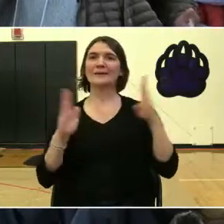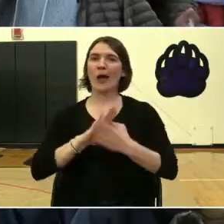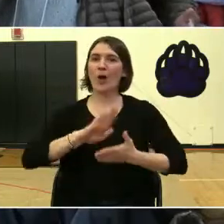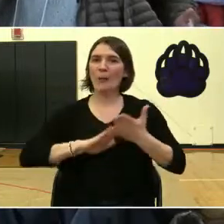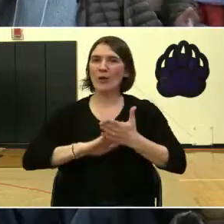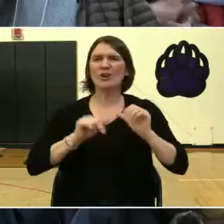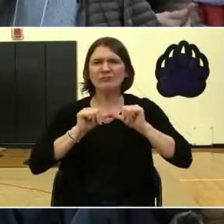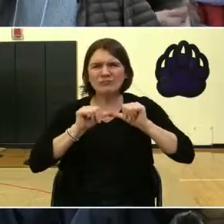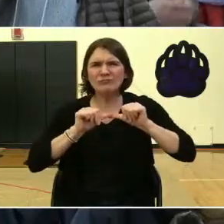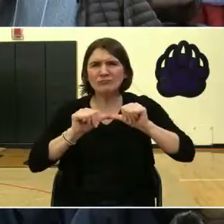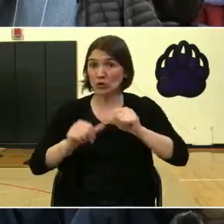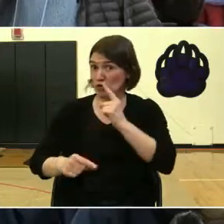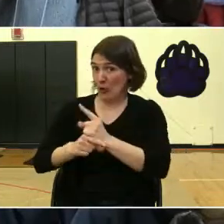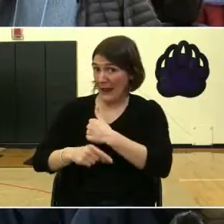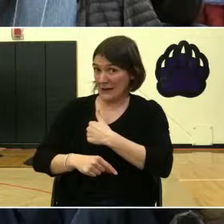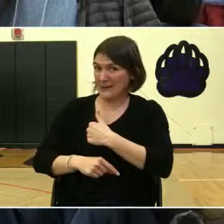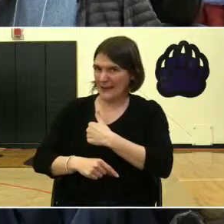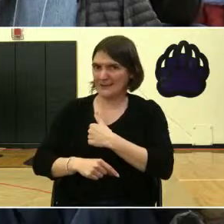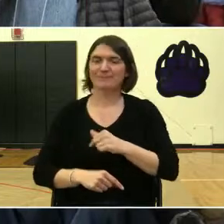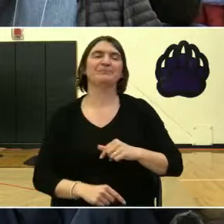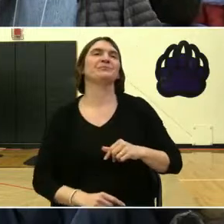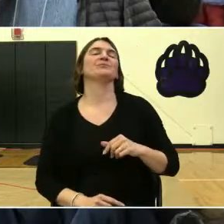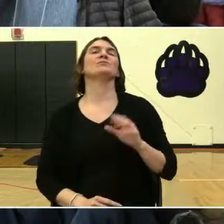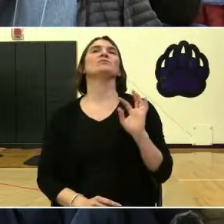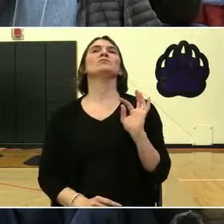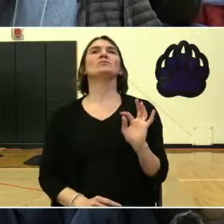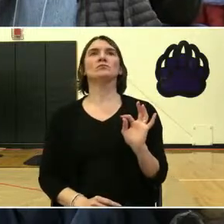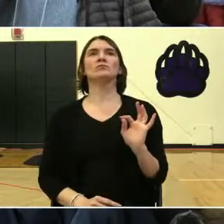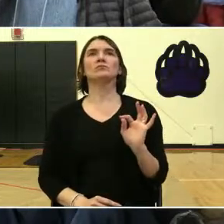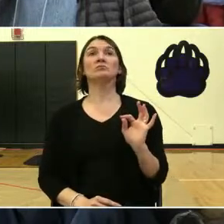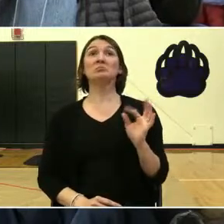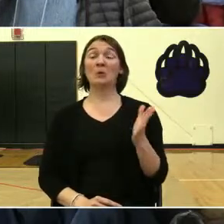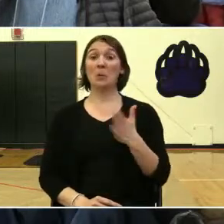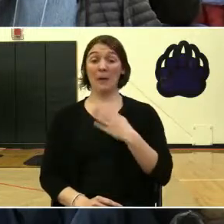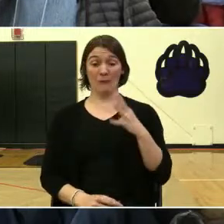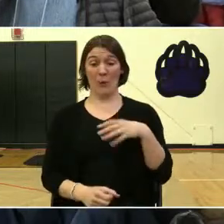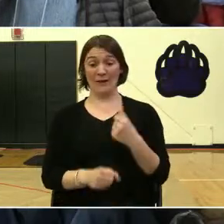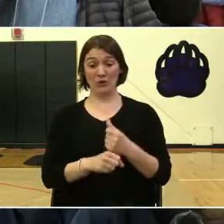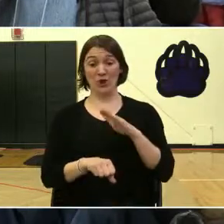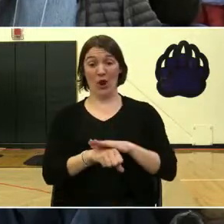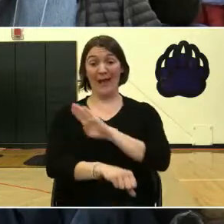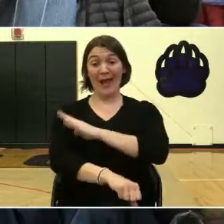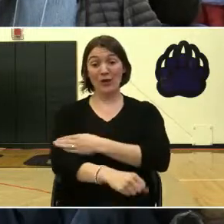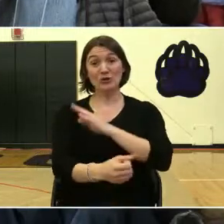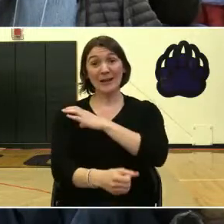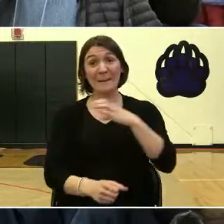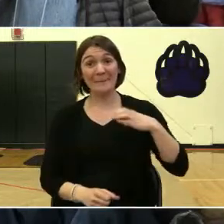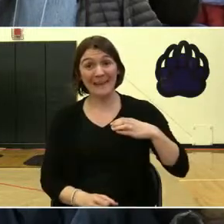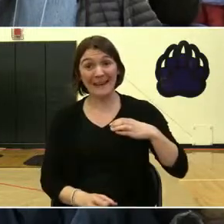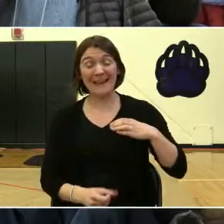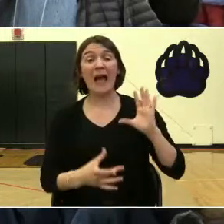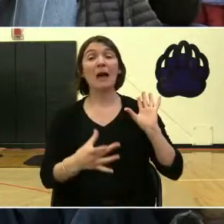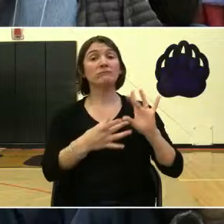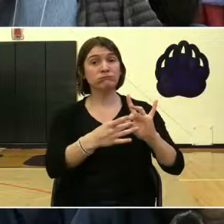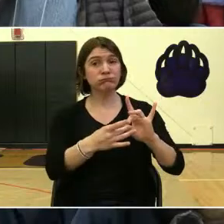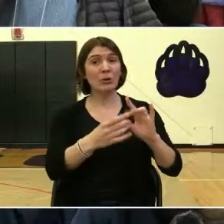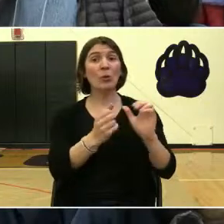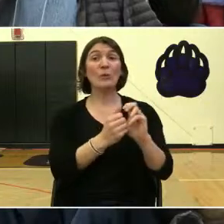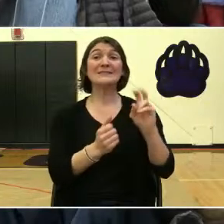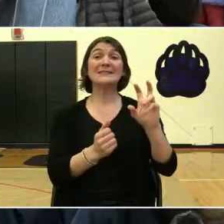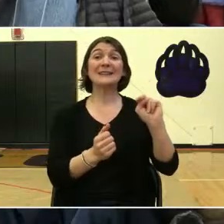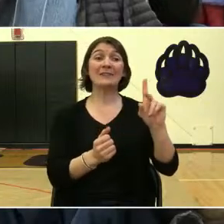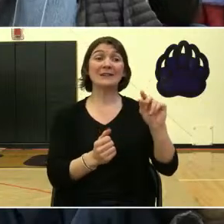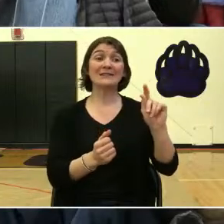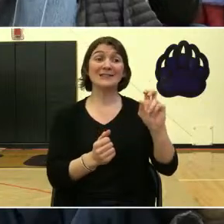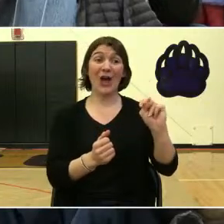operations is that correct um and through my four years on the energy committee and through my connection with um Steven